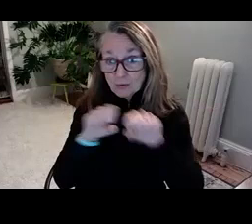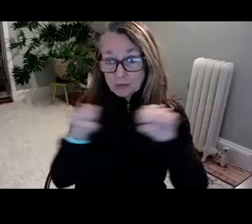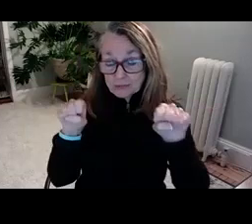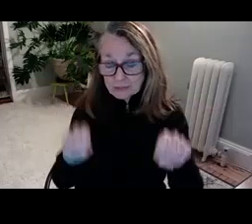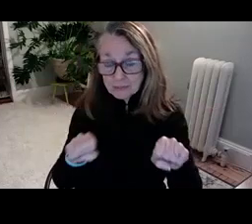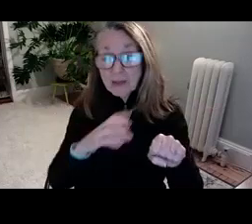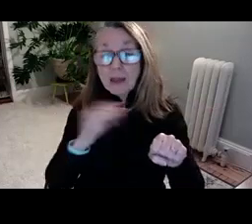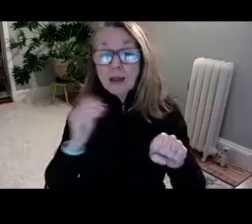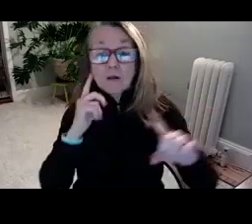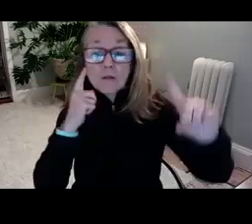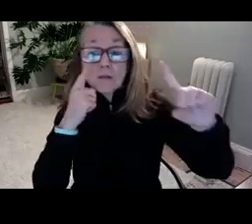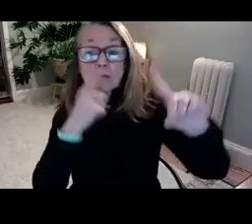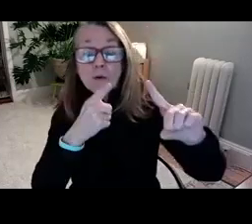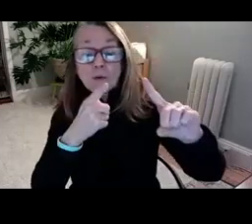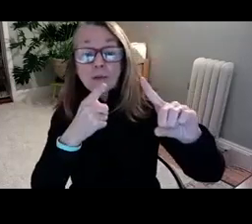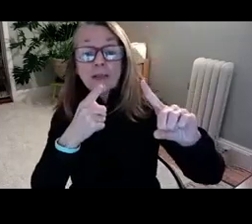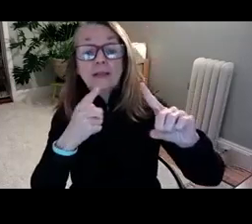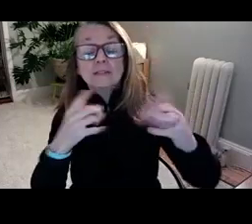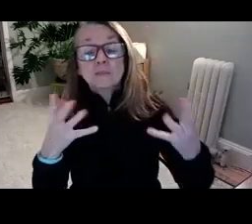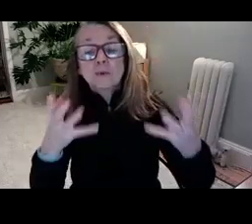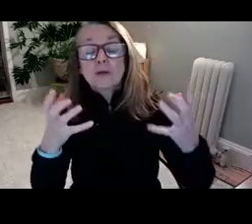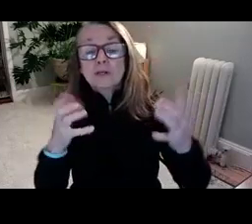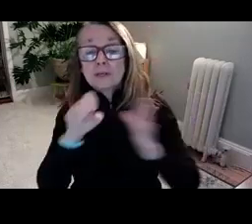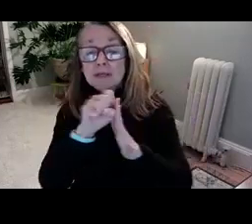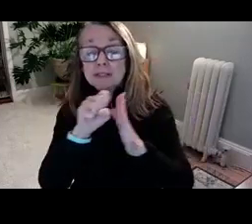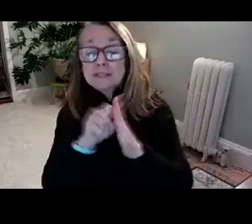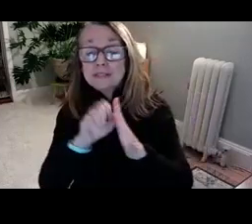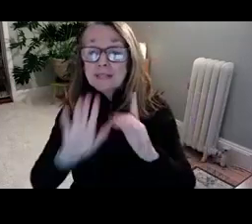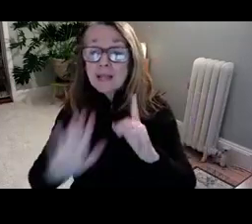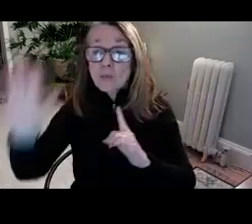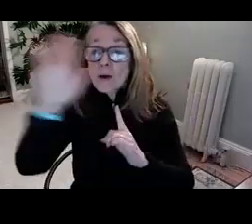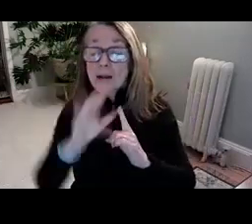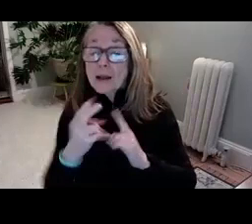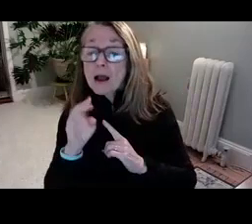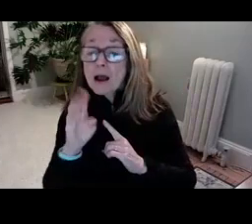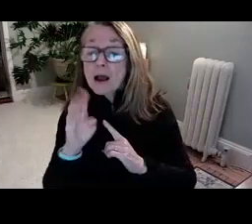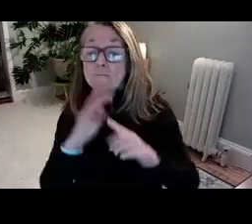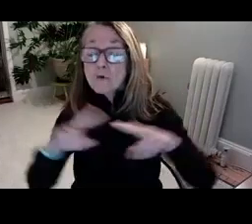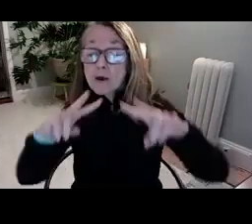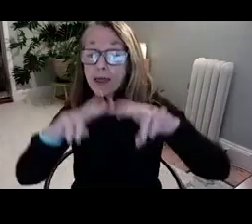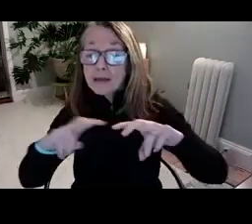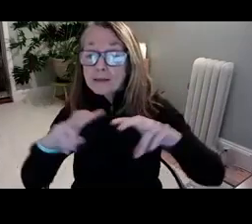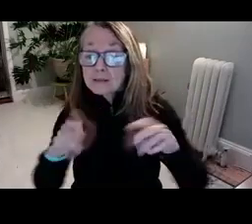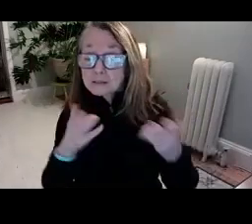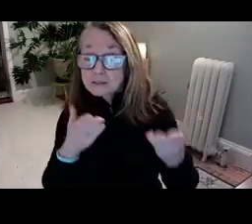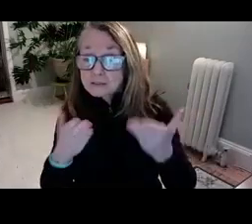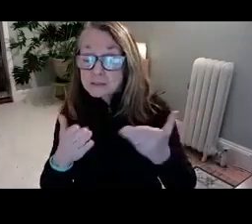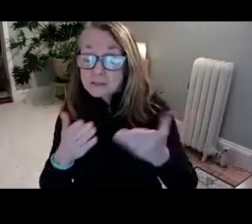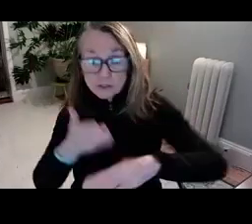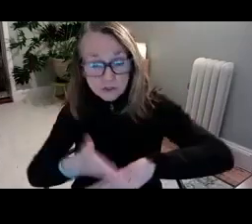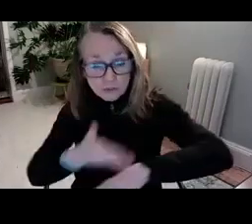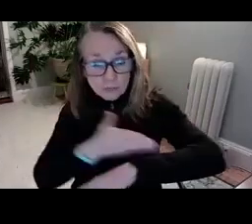our goal ultimately is being a statewide hub for analytic services to improve agency operations, service, and